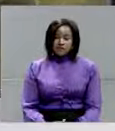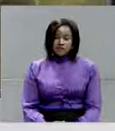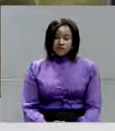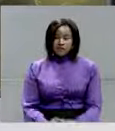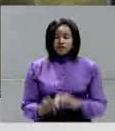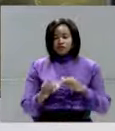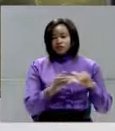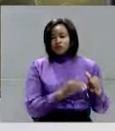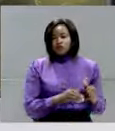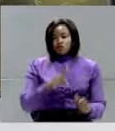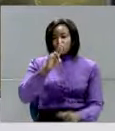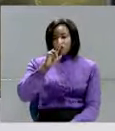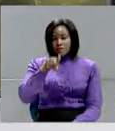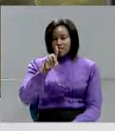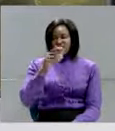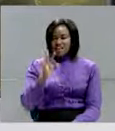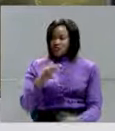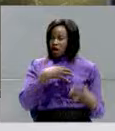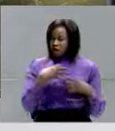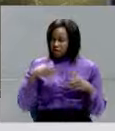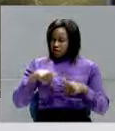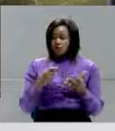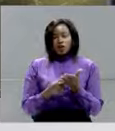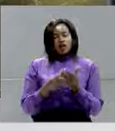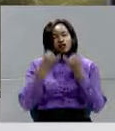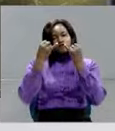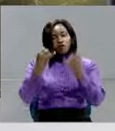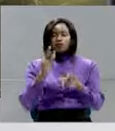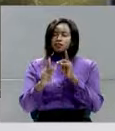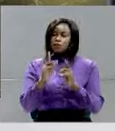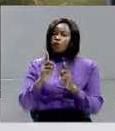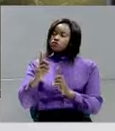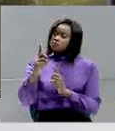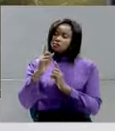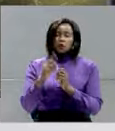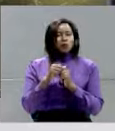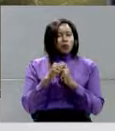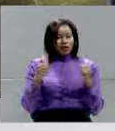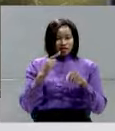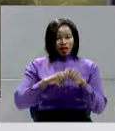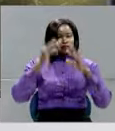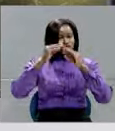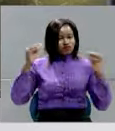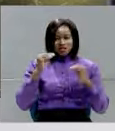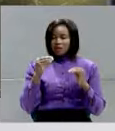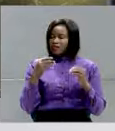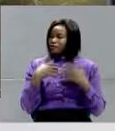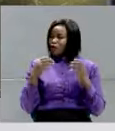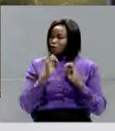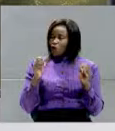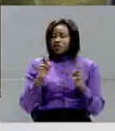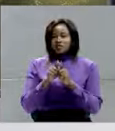The Ugandan People's Defense Forces has assured the public of tight security during this festive season. This was in an interview with the